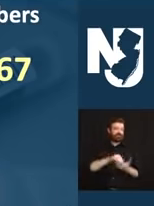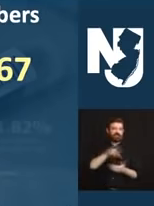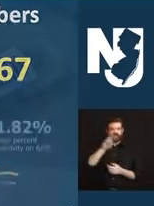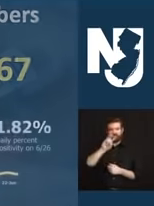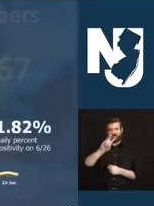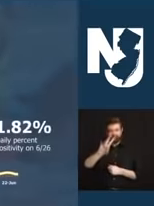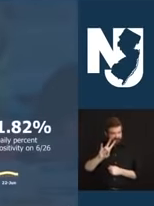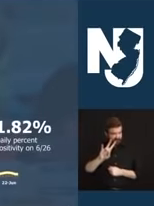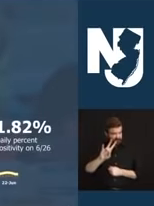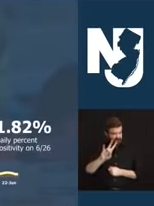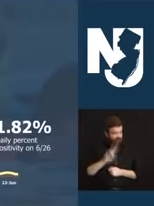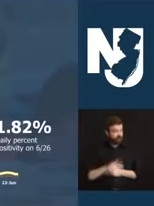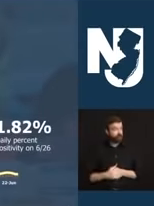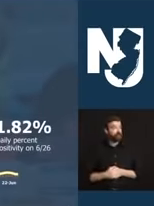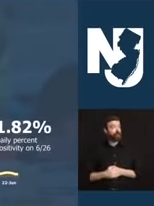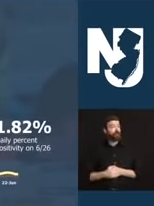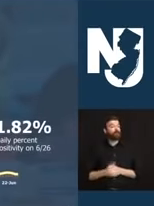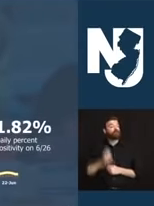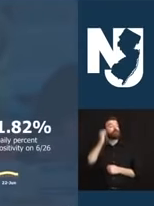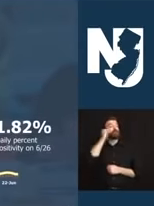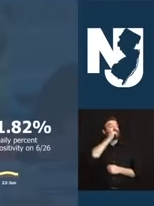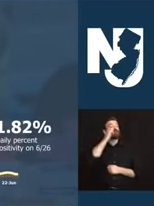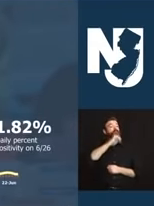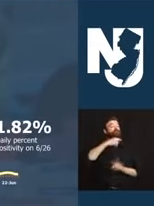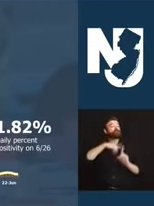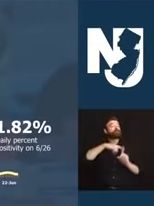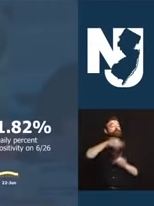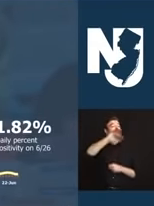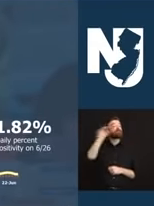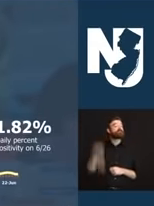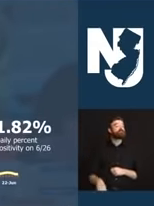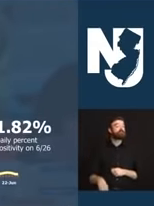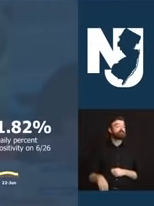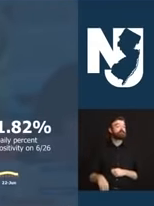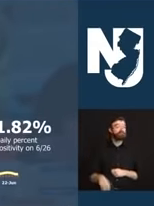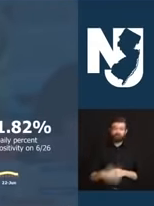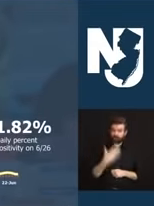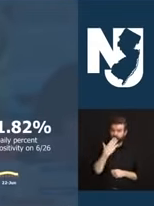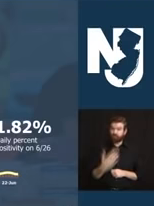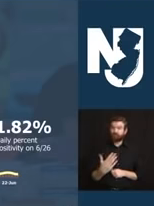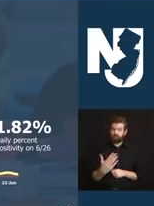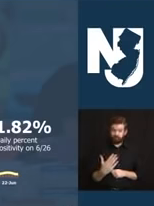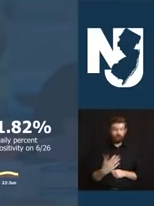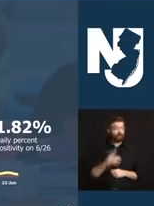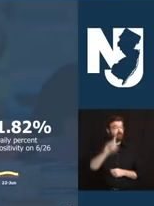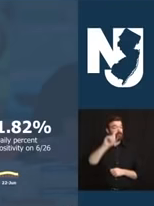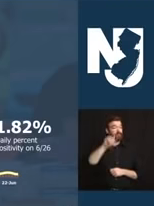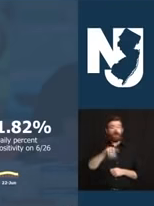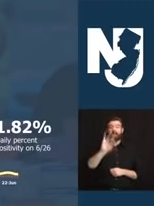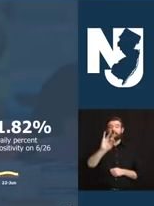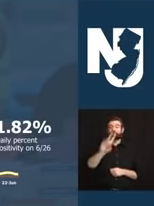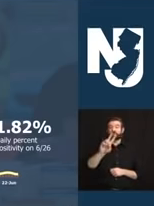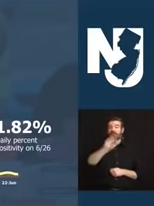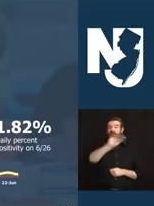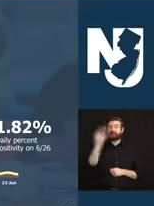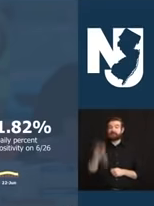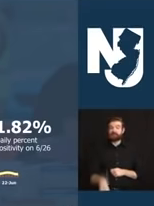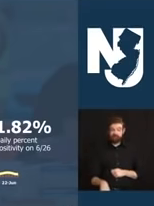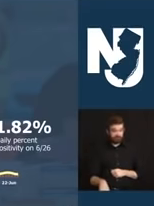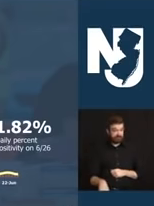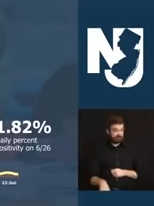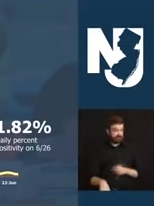171,667. The daily positivity rate is quite good. It's 1.82% for those tests recorded on